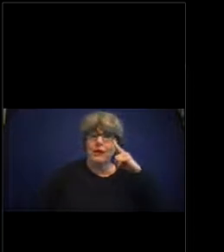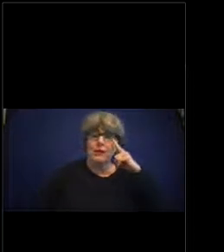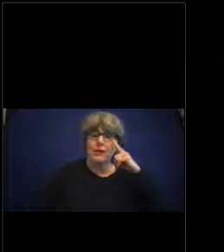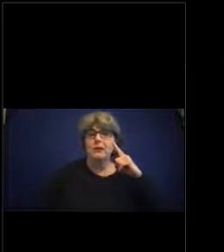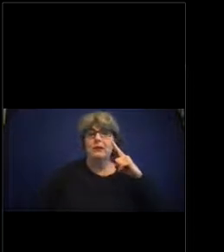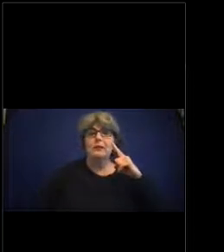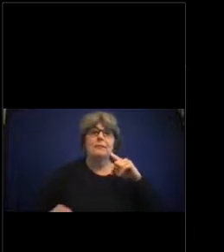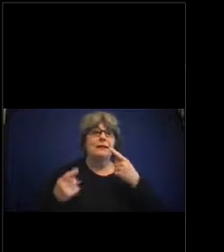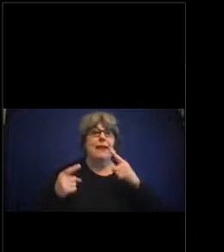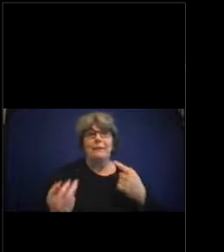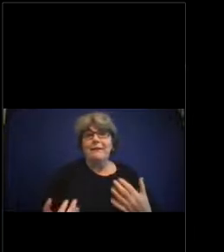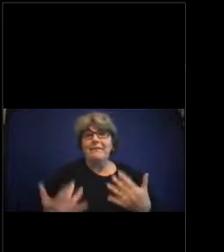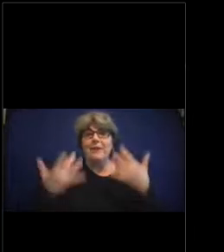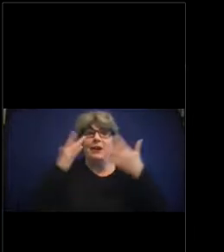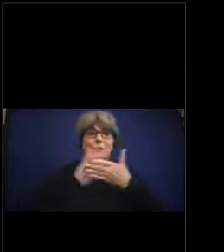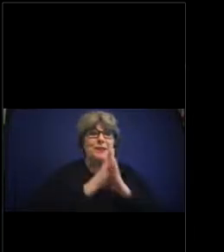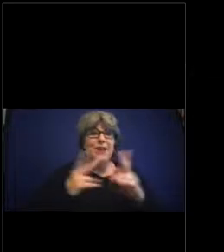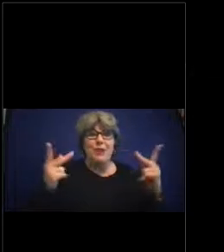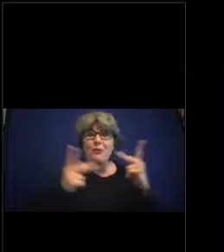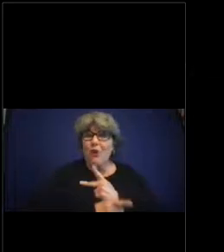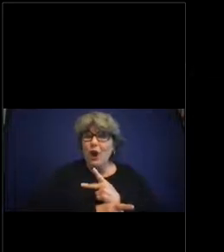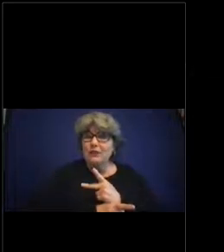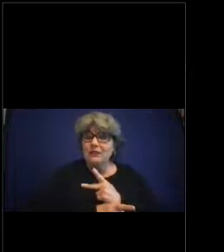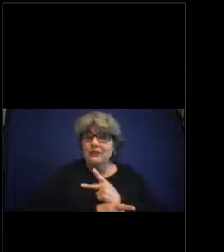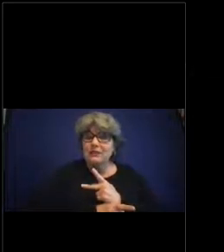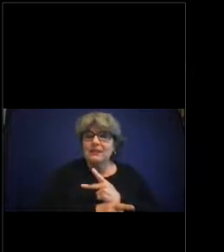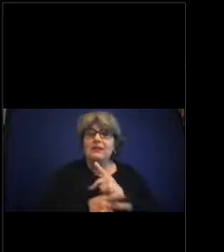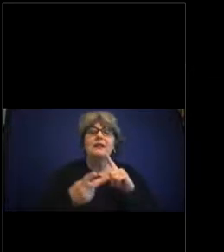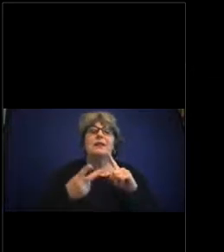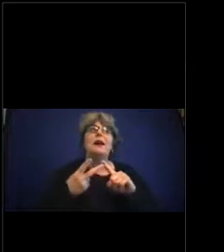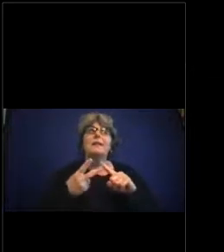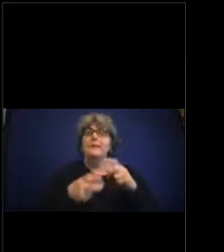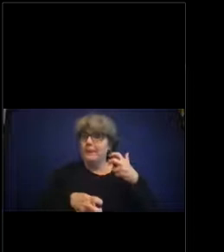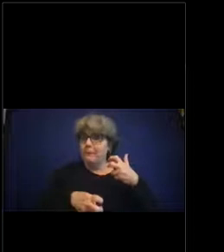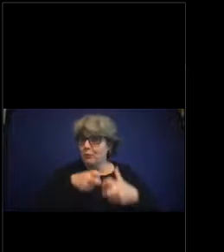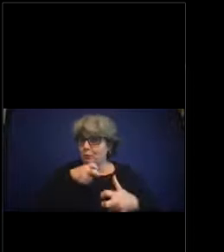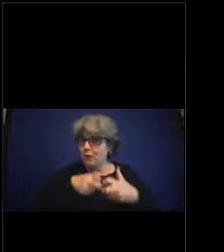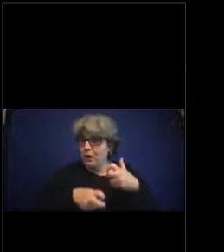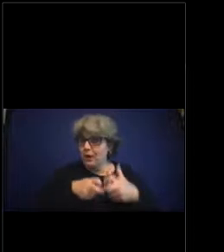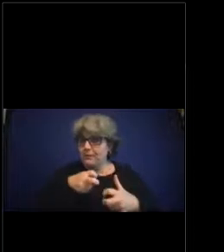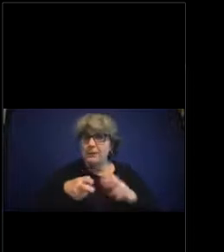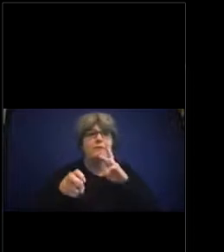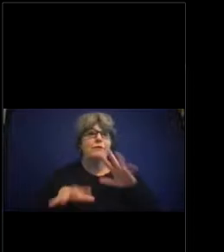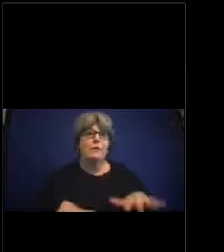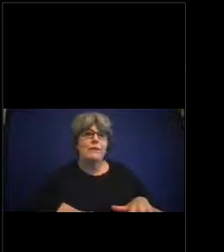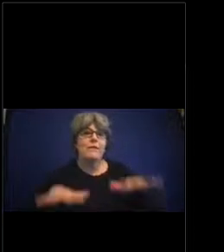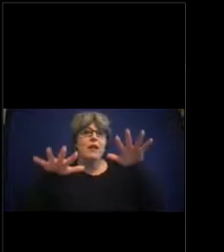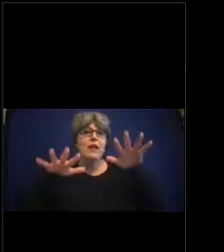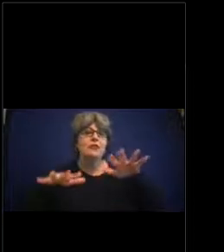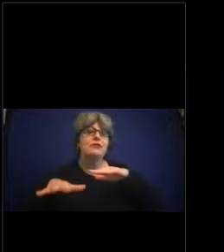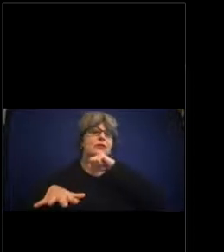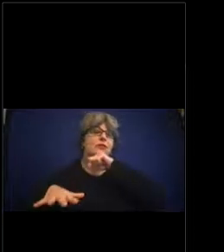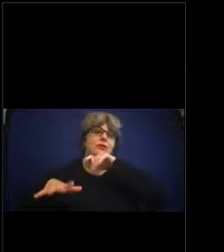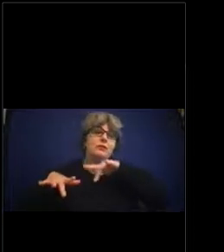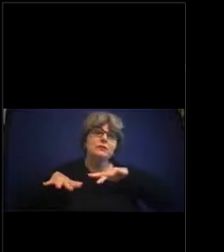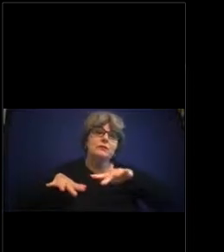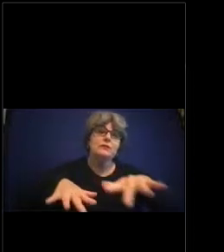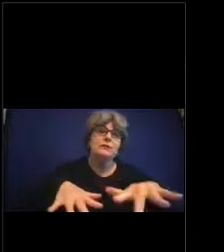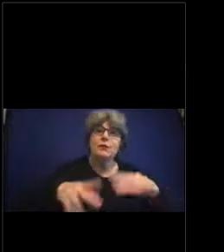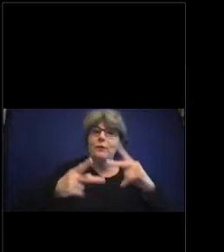wildfires worse, which then in turn causes problems for flash flooding and debris flows. We're trying to